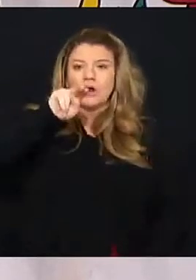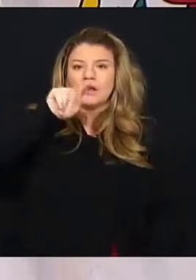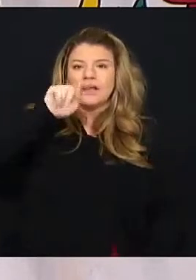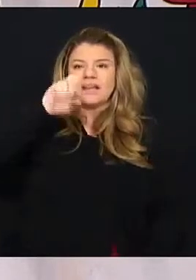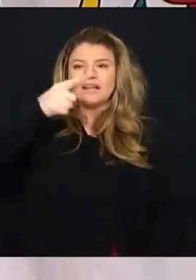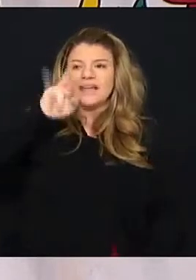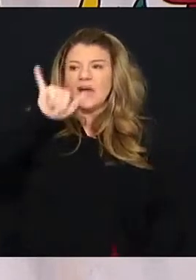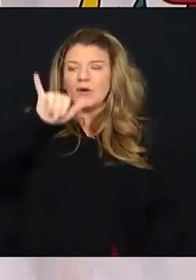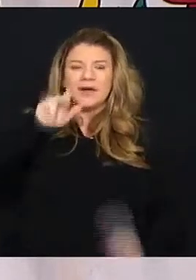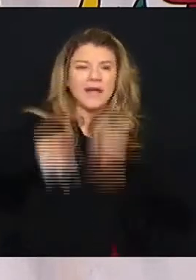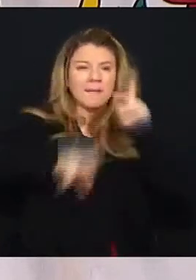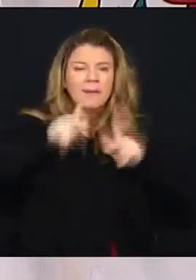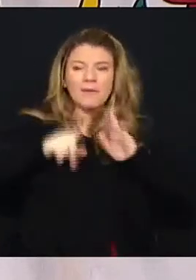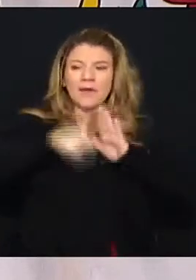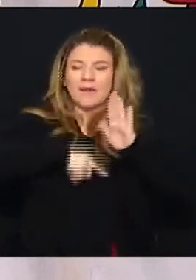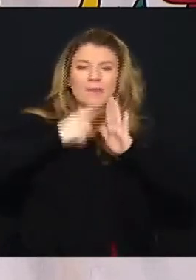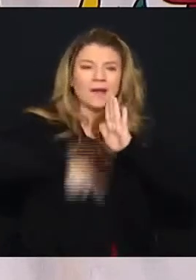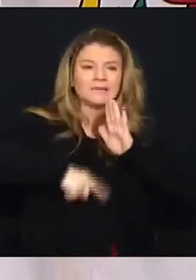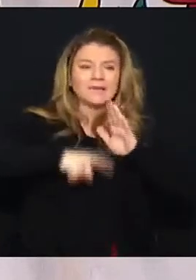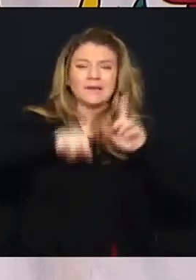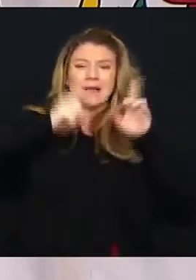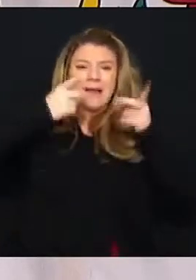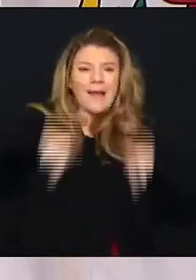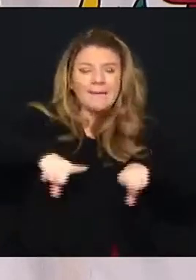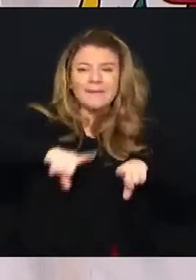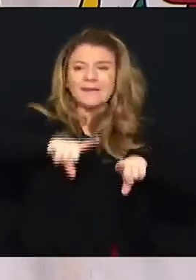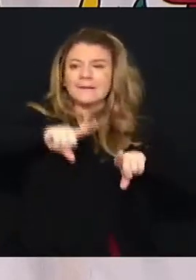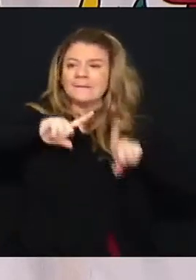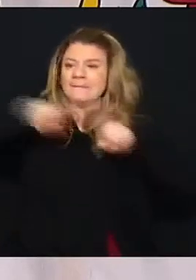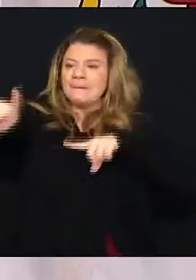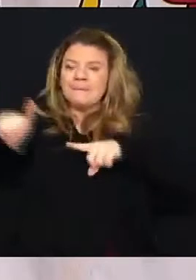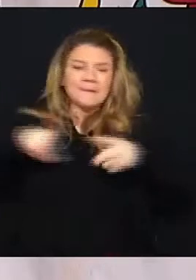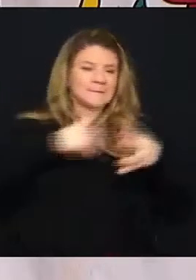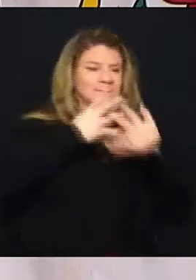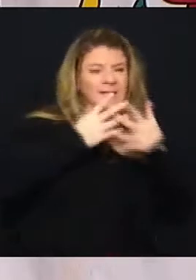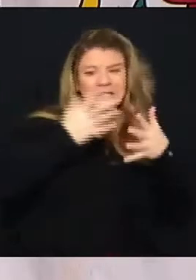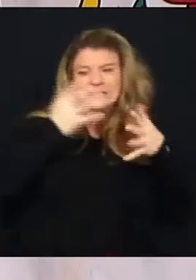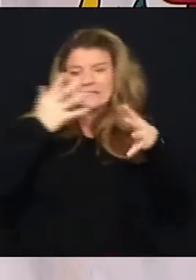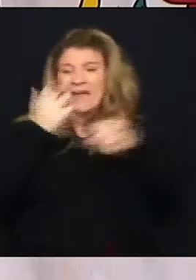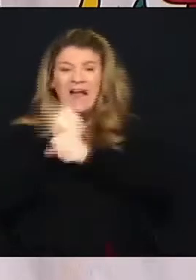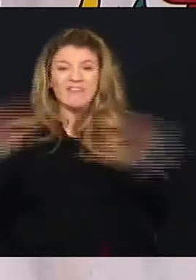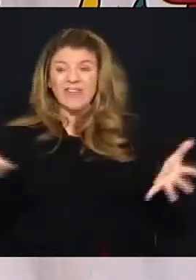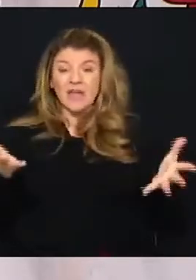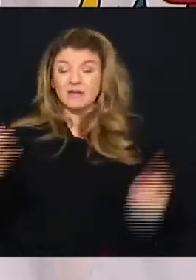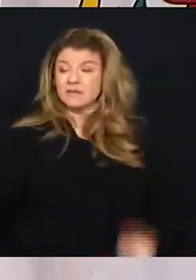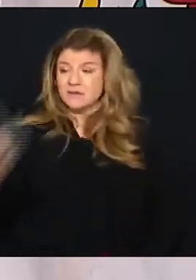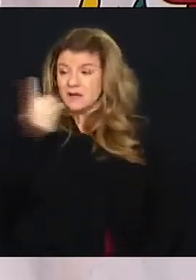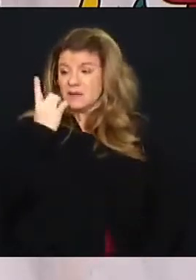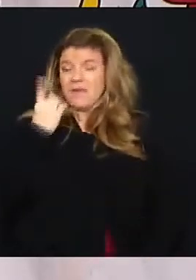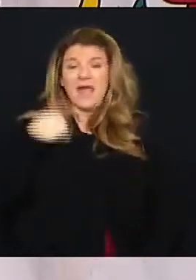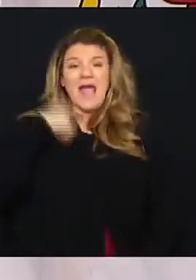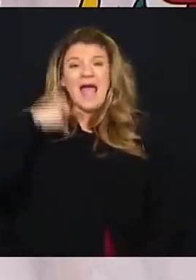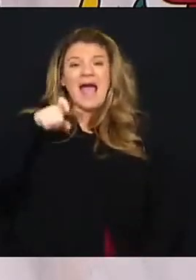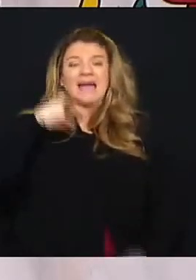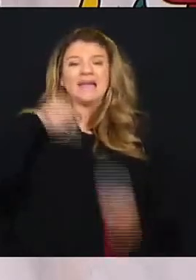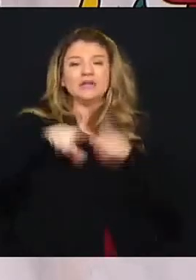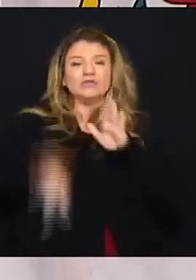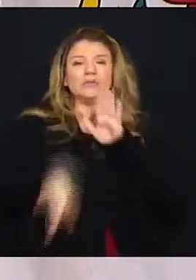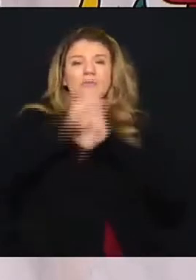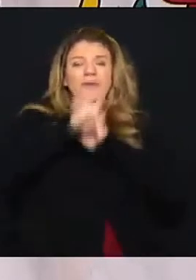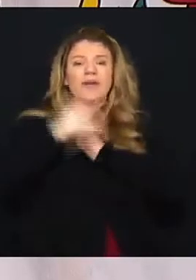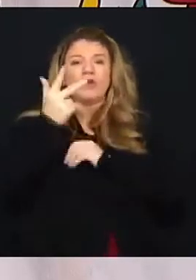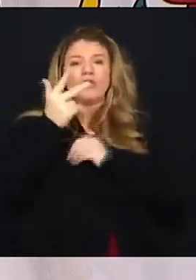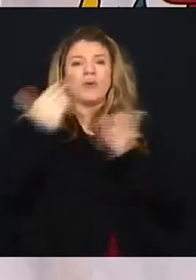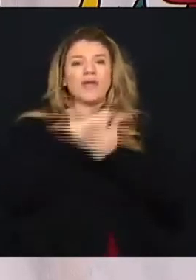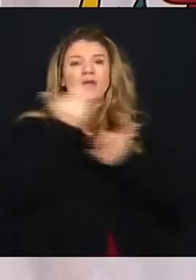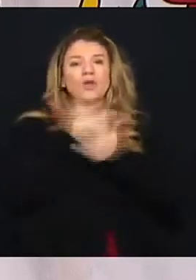were getting prosecuted, and all kinds of stuff was going on. And then it came to me that I needed to appoint 3 new Supreme